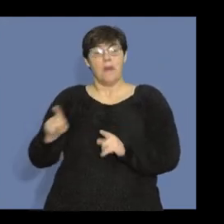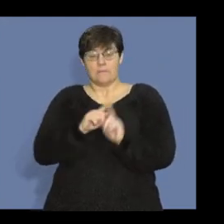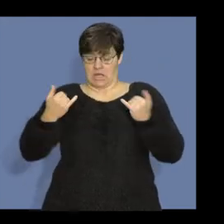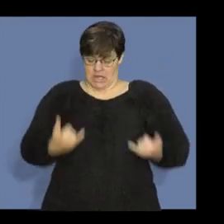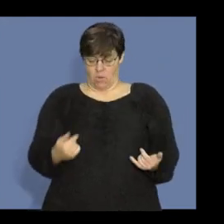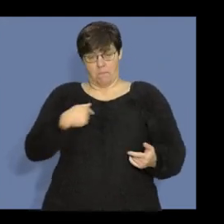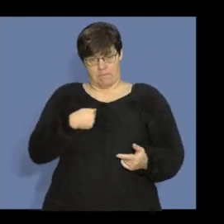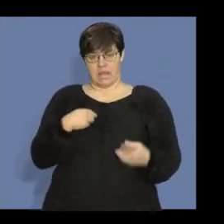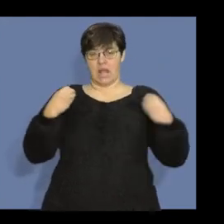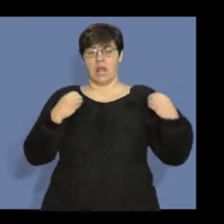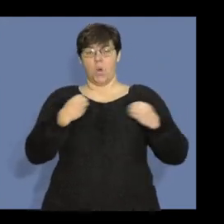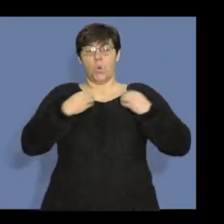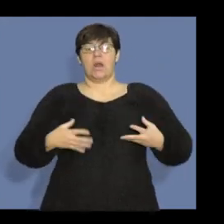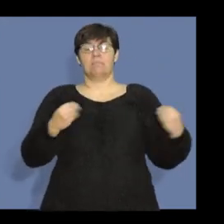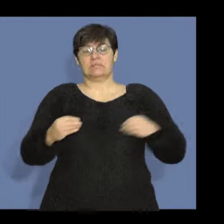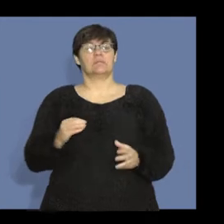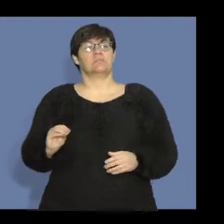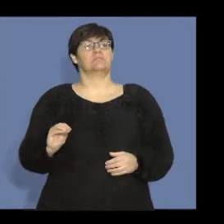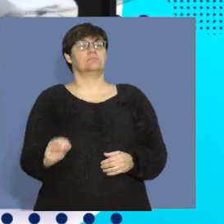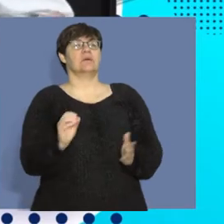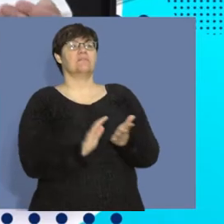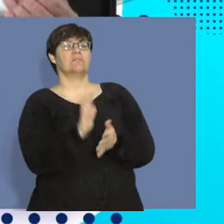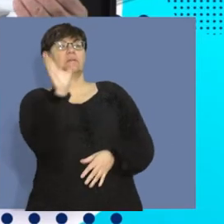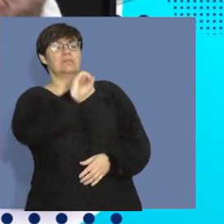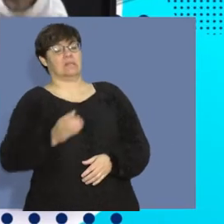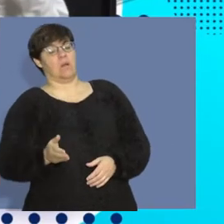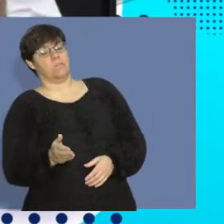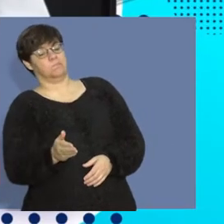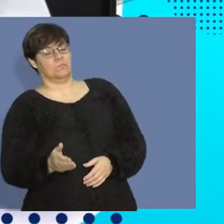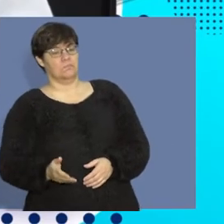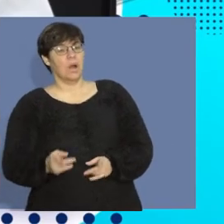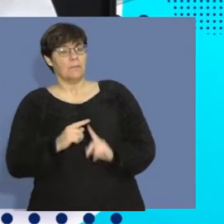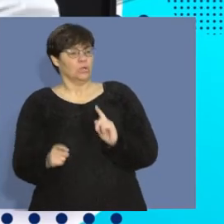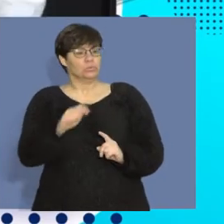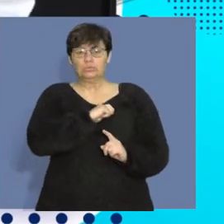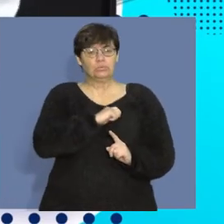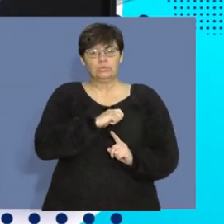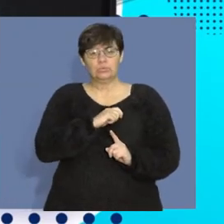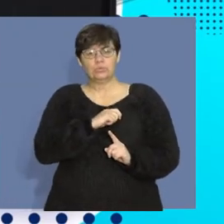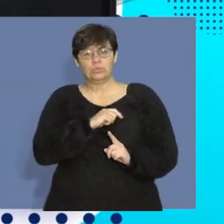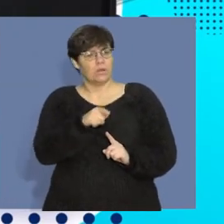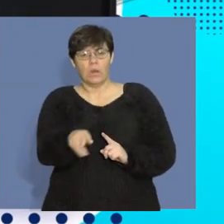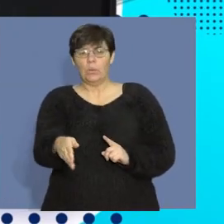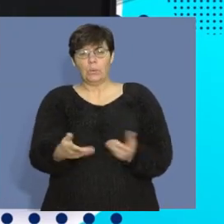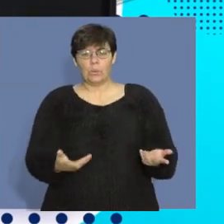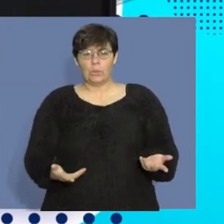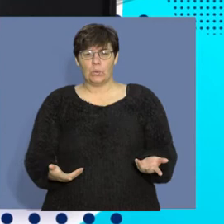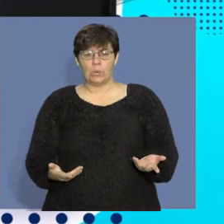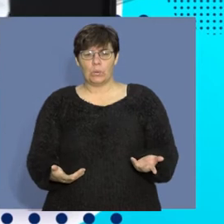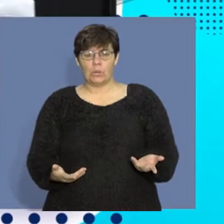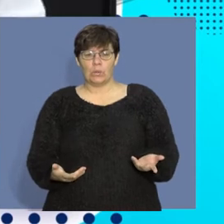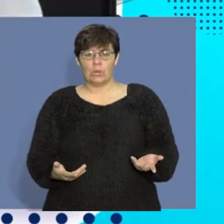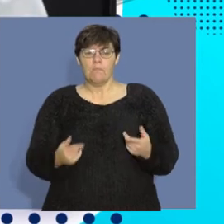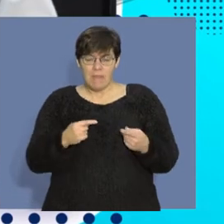that when it has the cash register system, they must make provision for tax exempt items